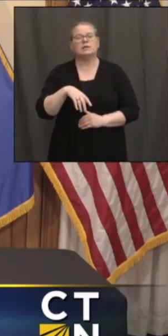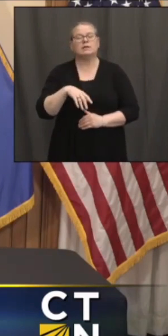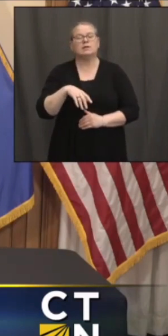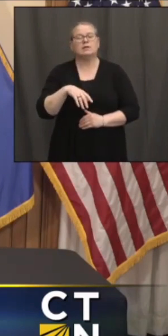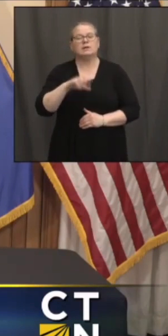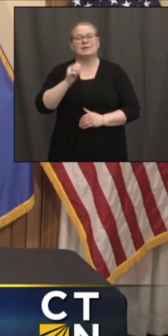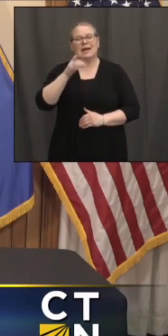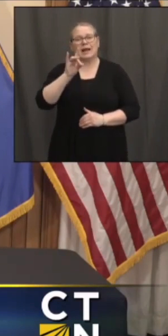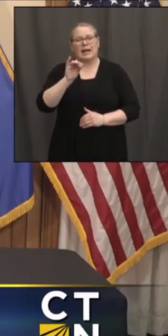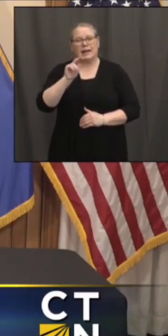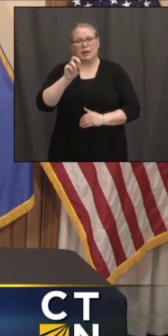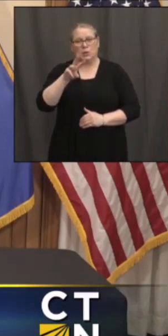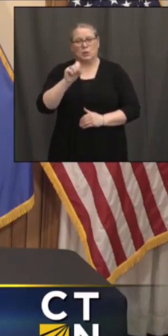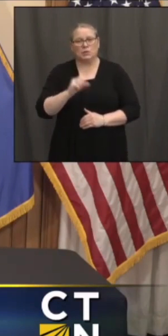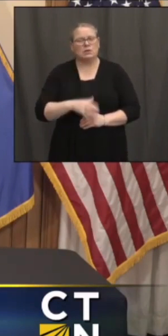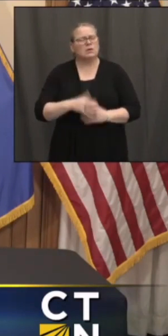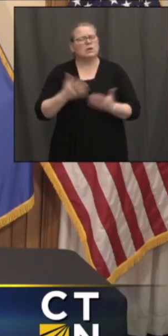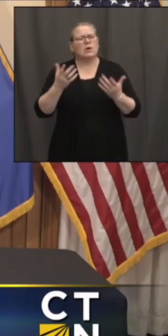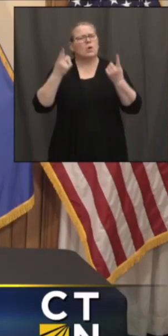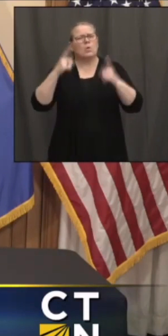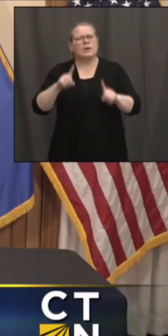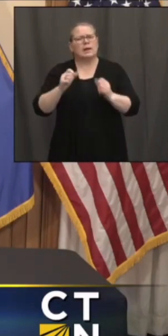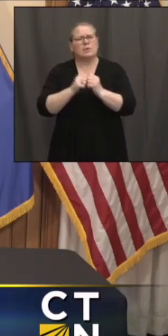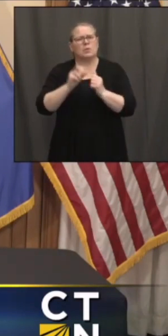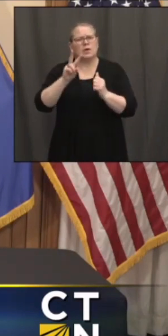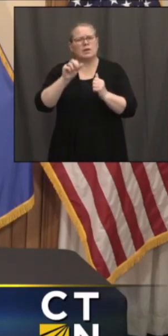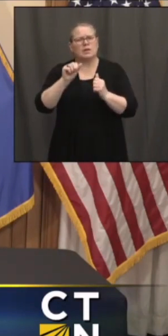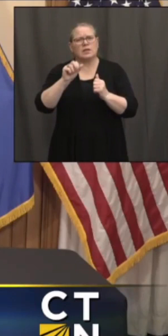service? What's the problem with that? Too many customers?